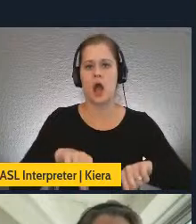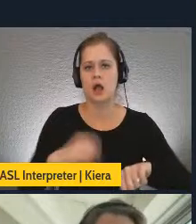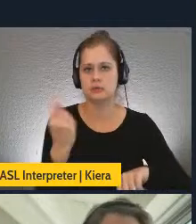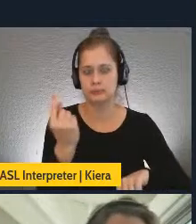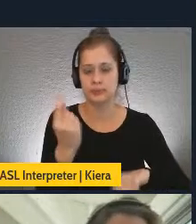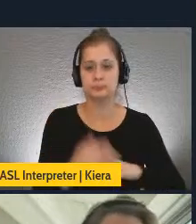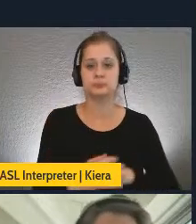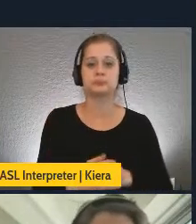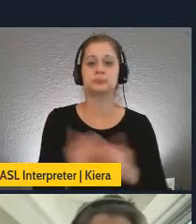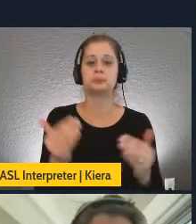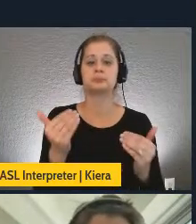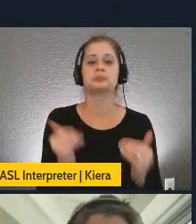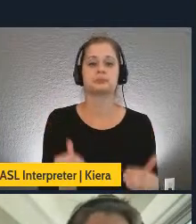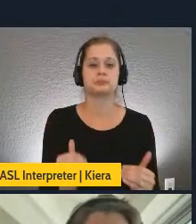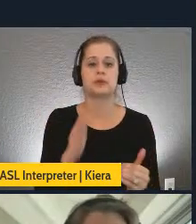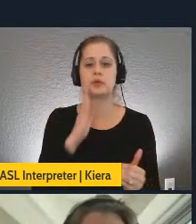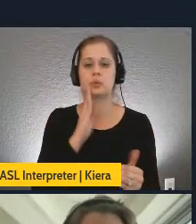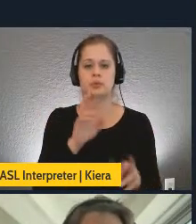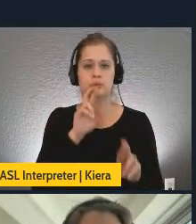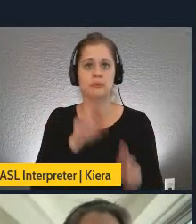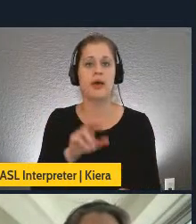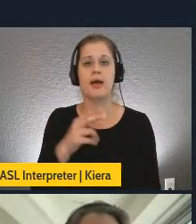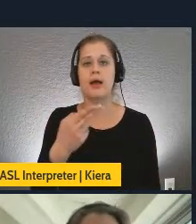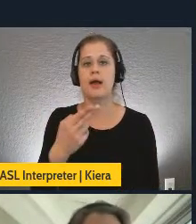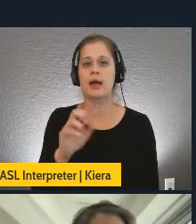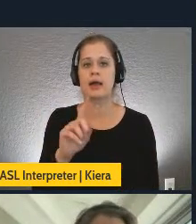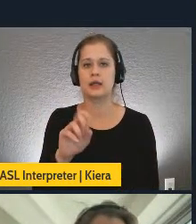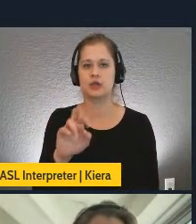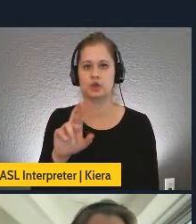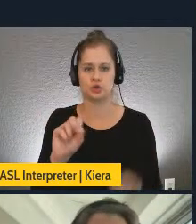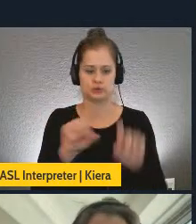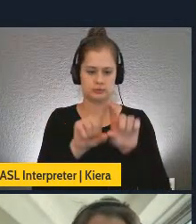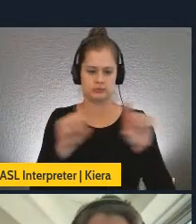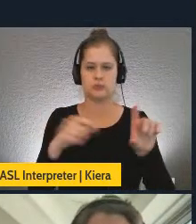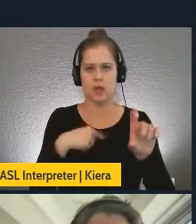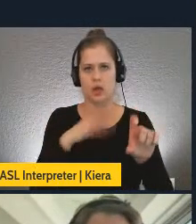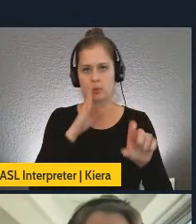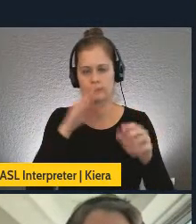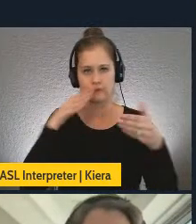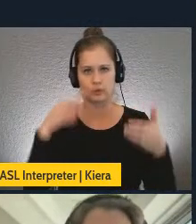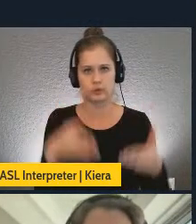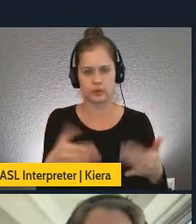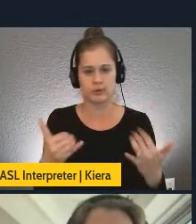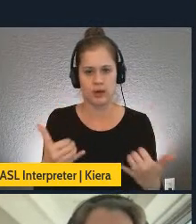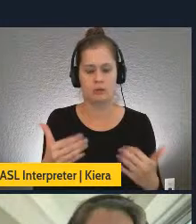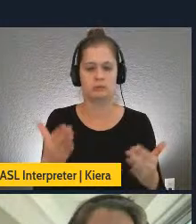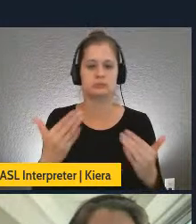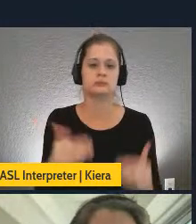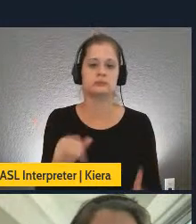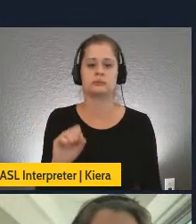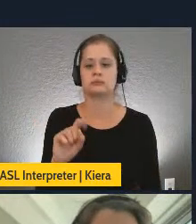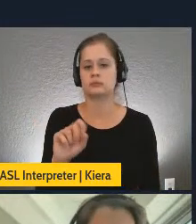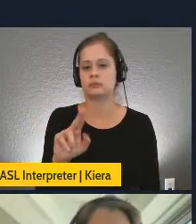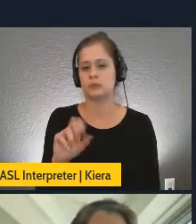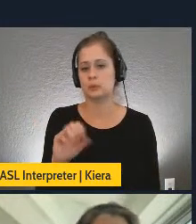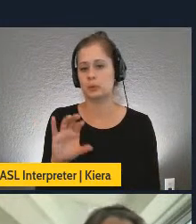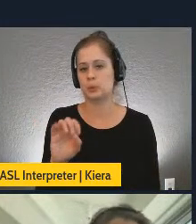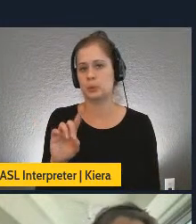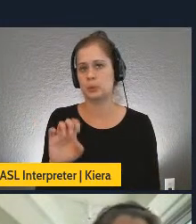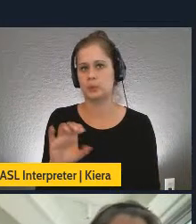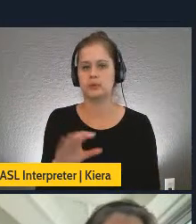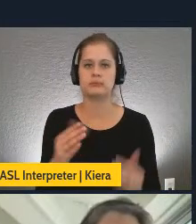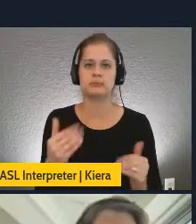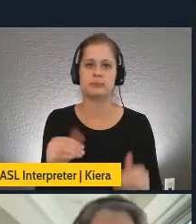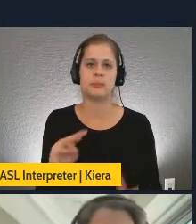also pass in the headers, which is actually what I'm going to focus on here. You pass in your status code and your mapping templates. And so here's a